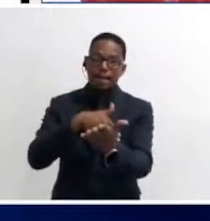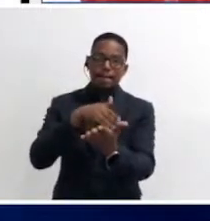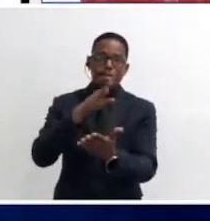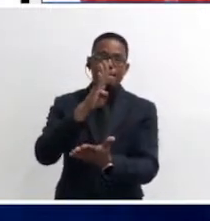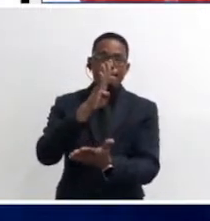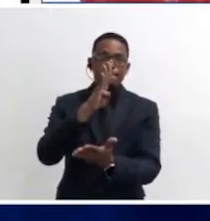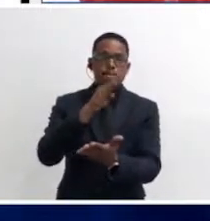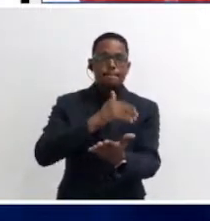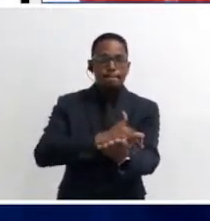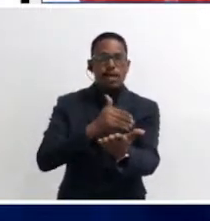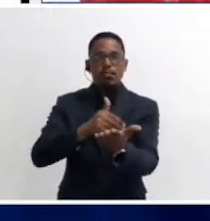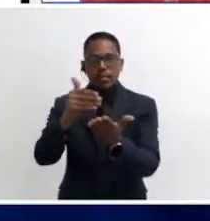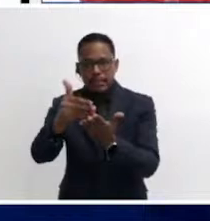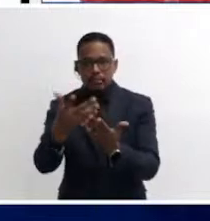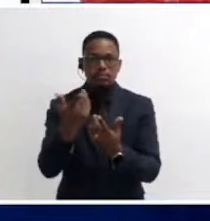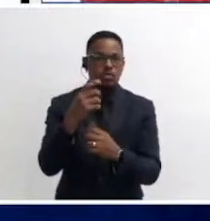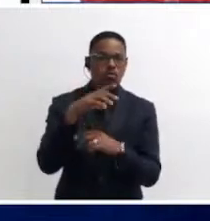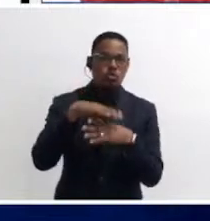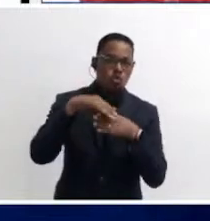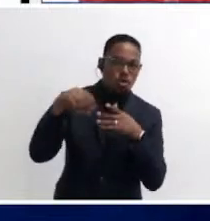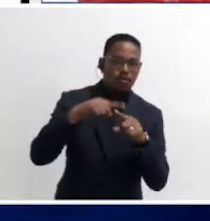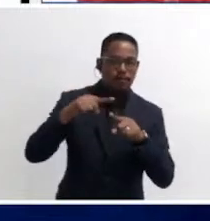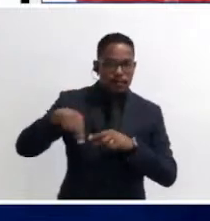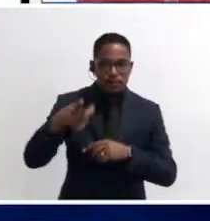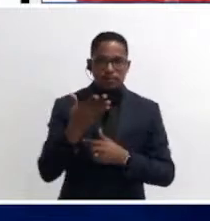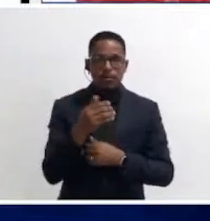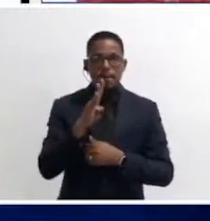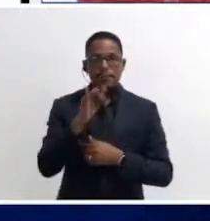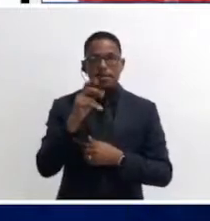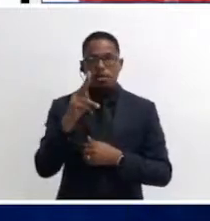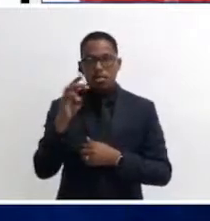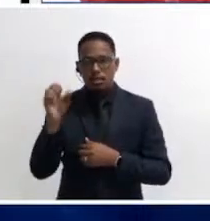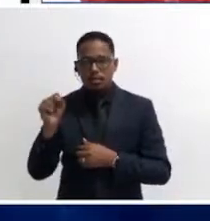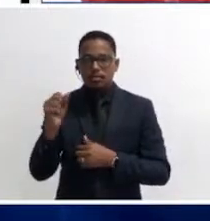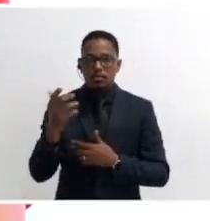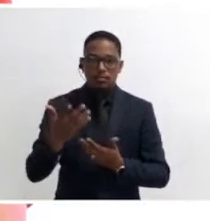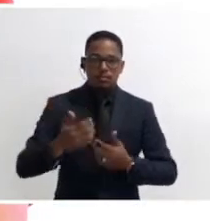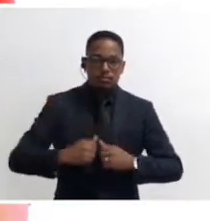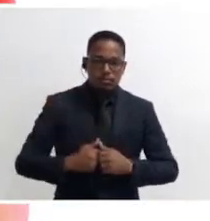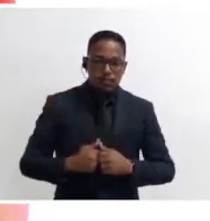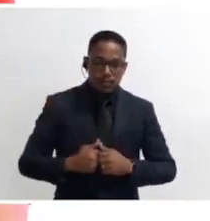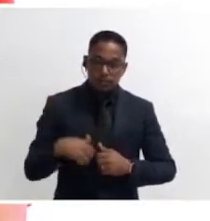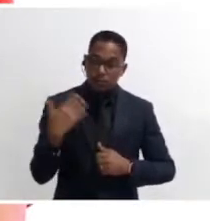wafer fab. So it's a highly sophisticated endeavor.